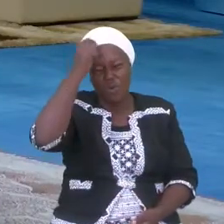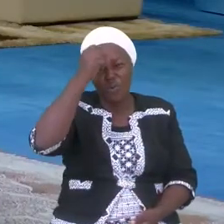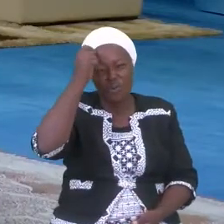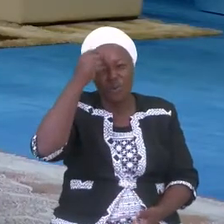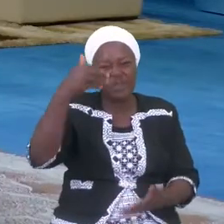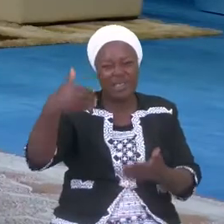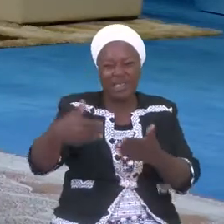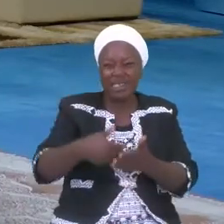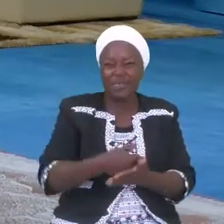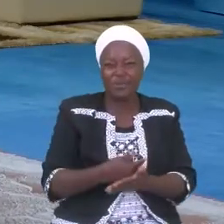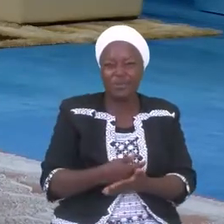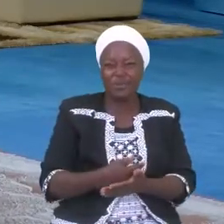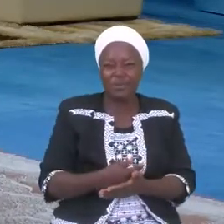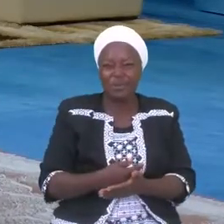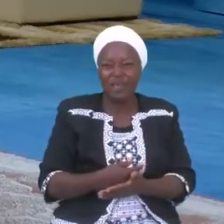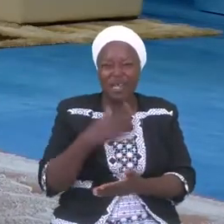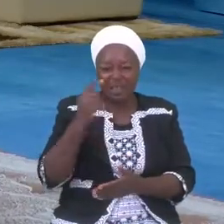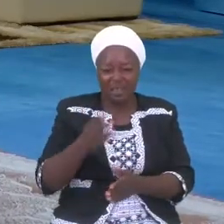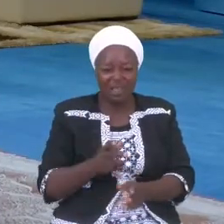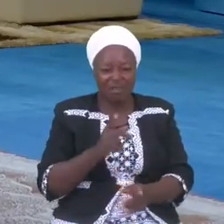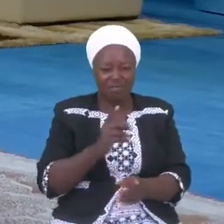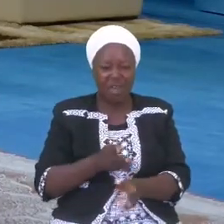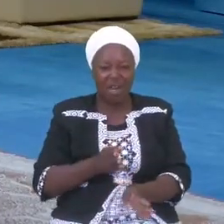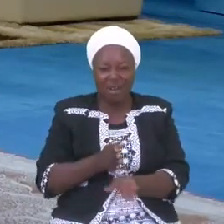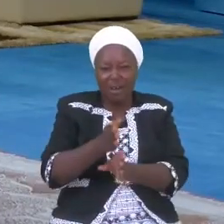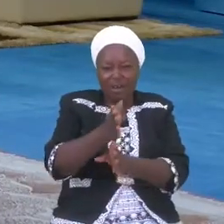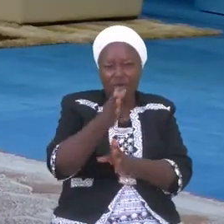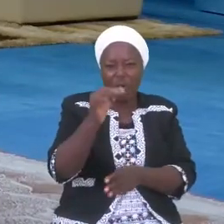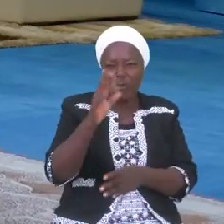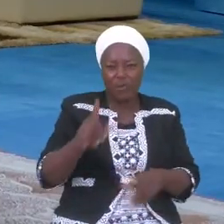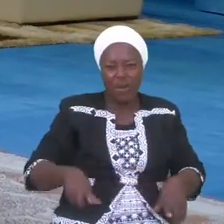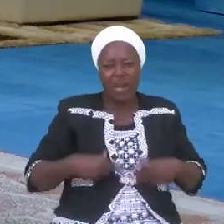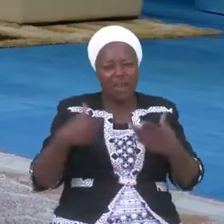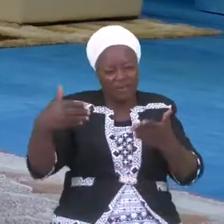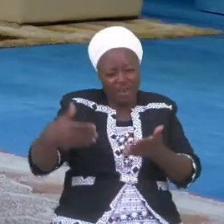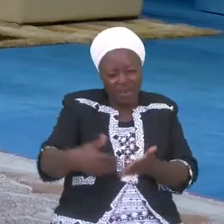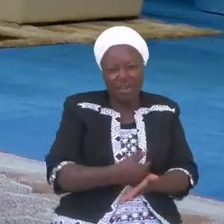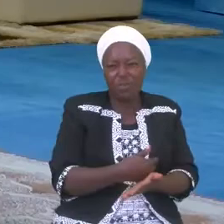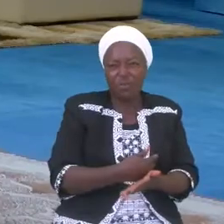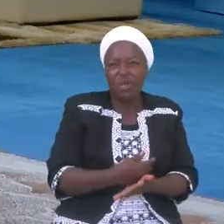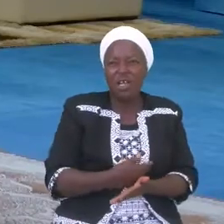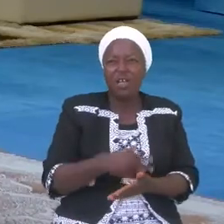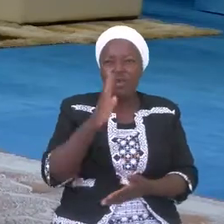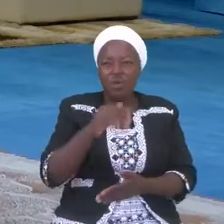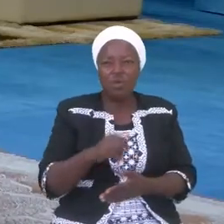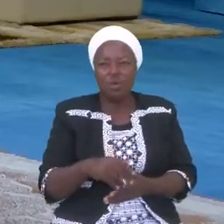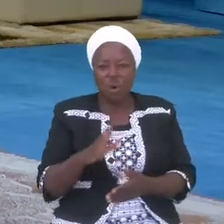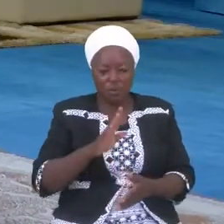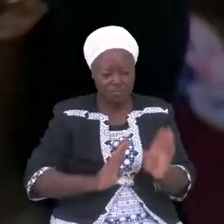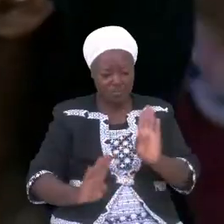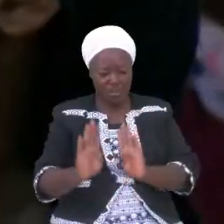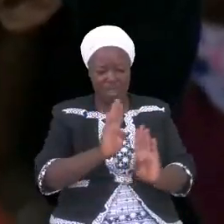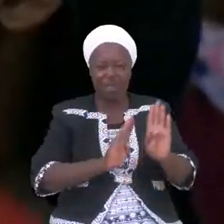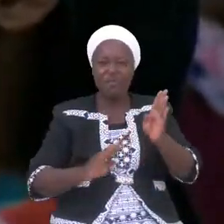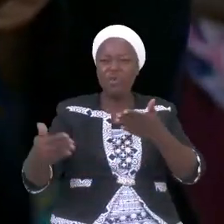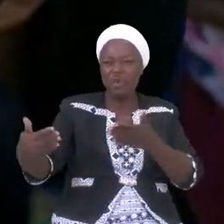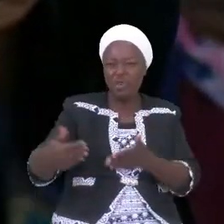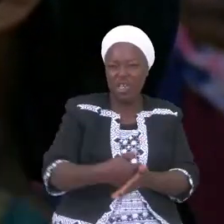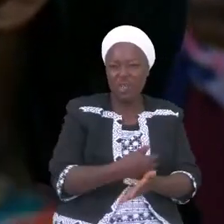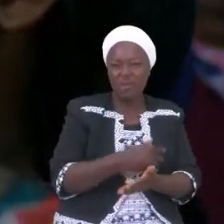new. The direction of your life new. Your behavior new.